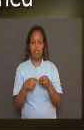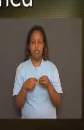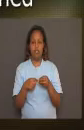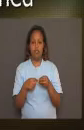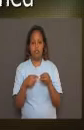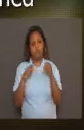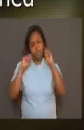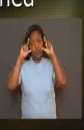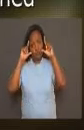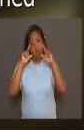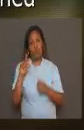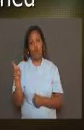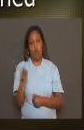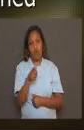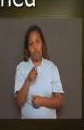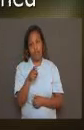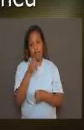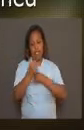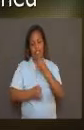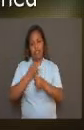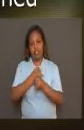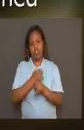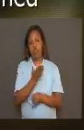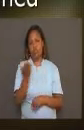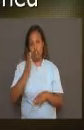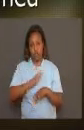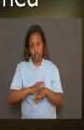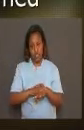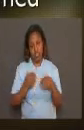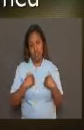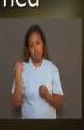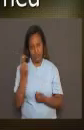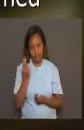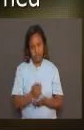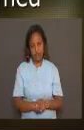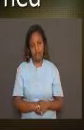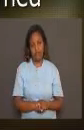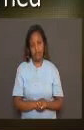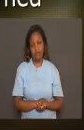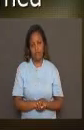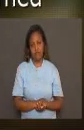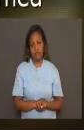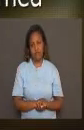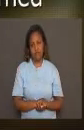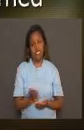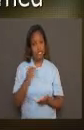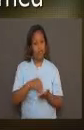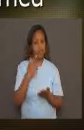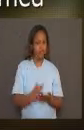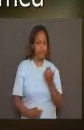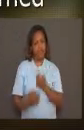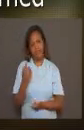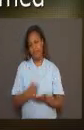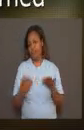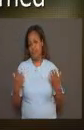being attentive to international issues. We have discussed